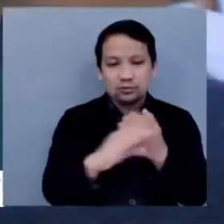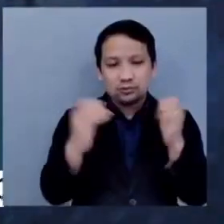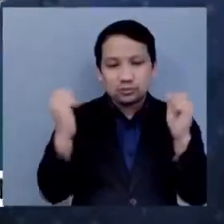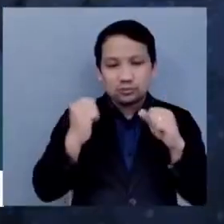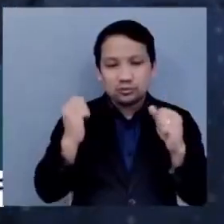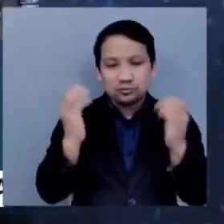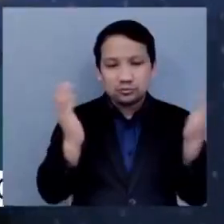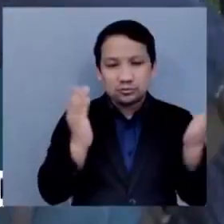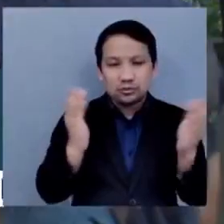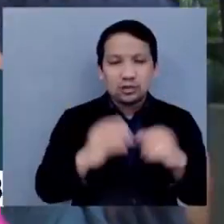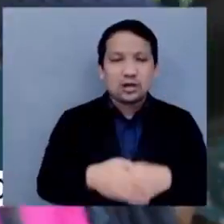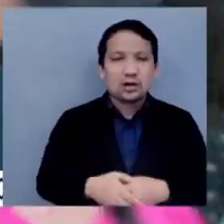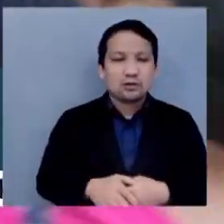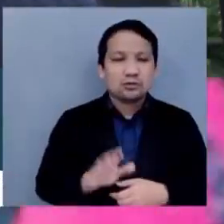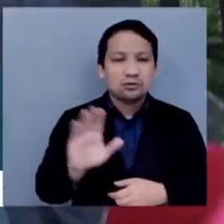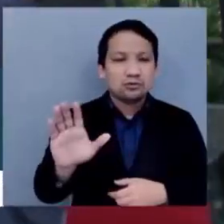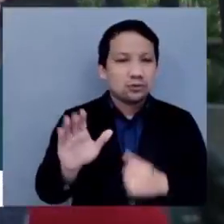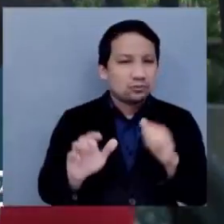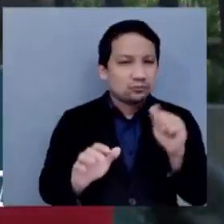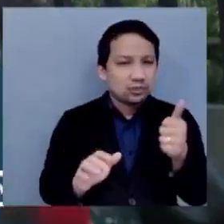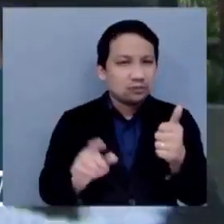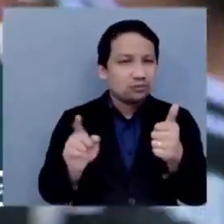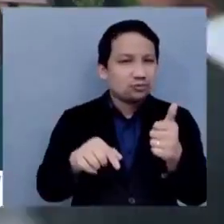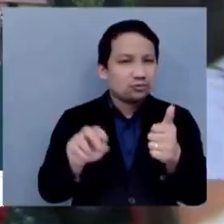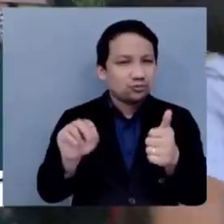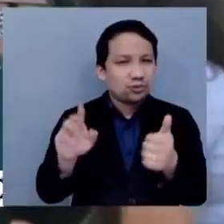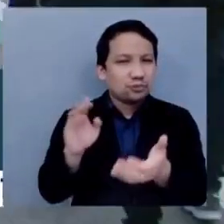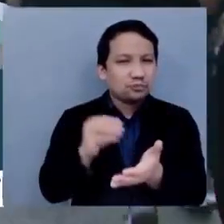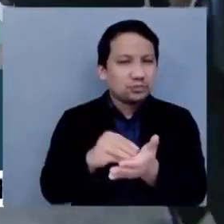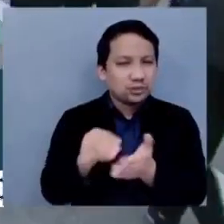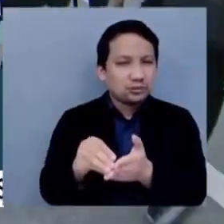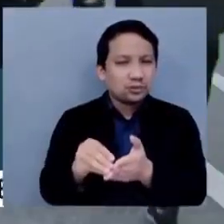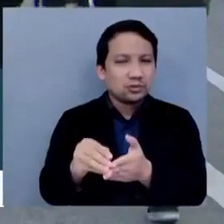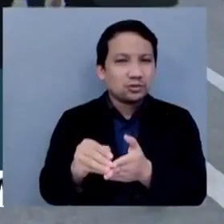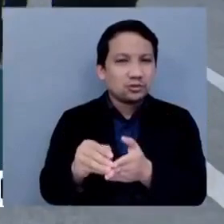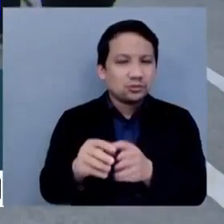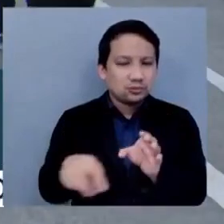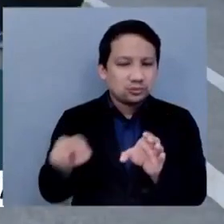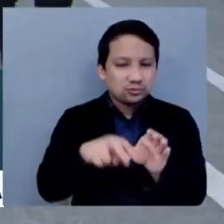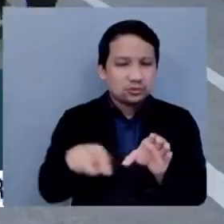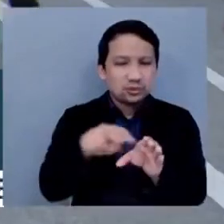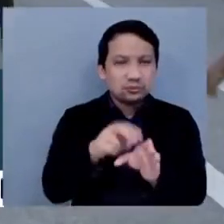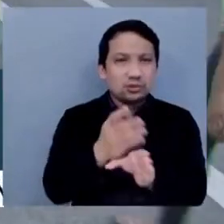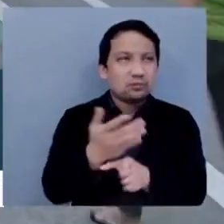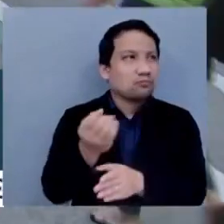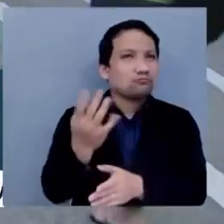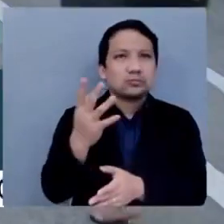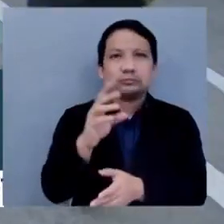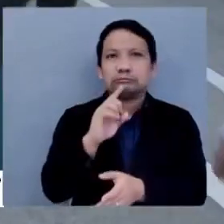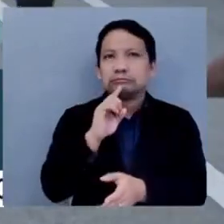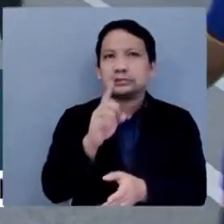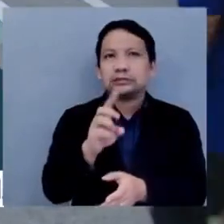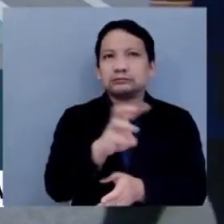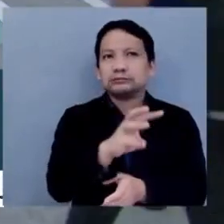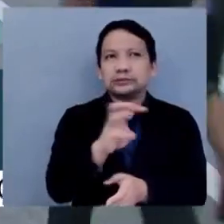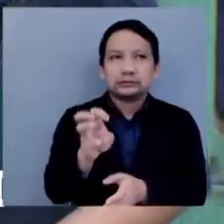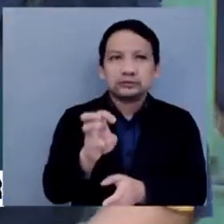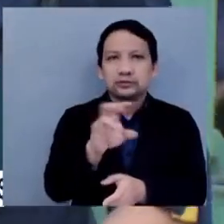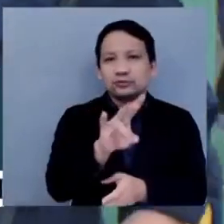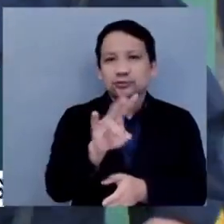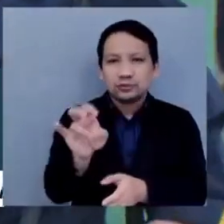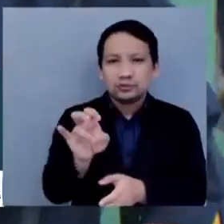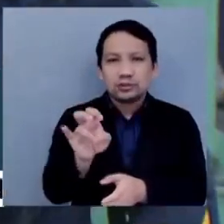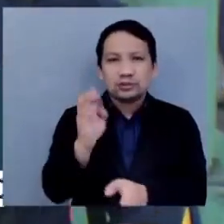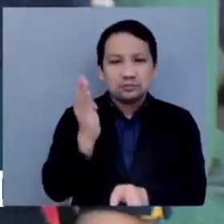The government pays around 10 to 12 million pesos daily to bus concessionaires to run 600 to 700